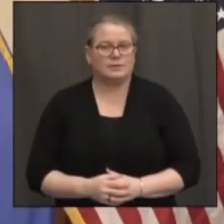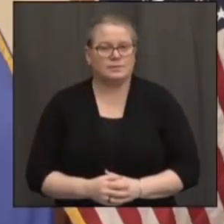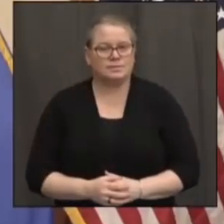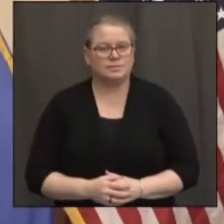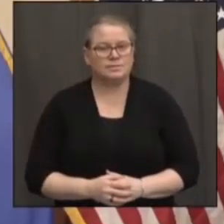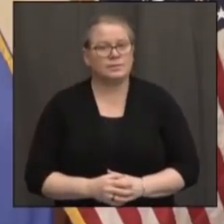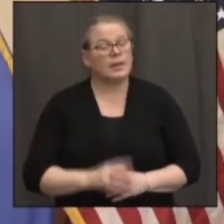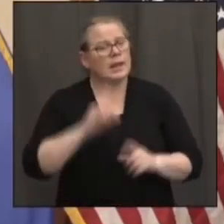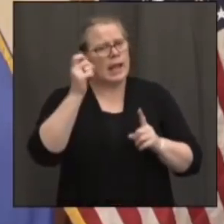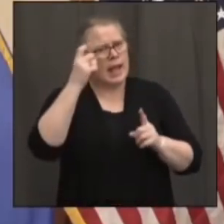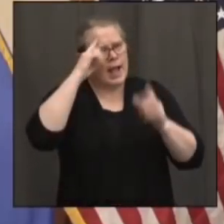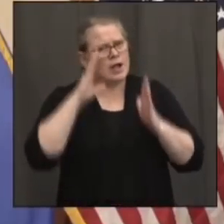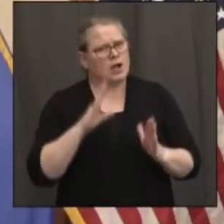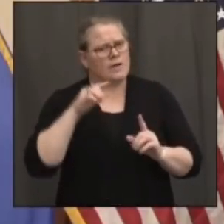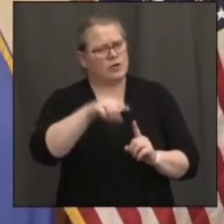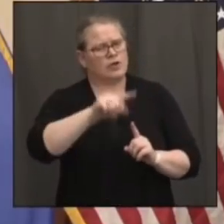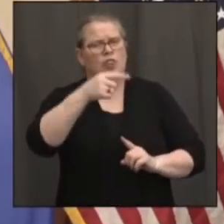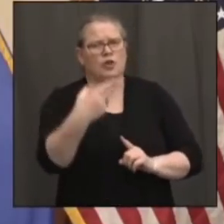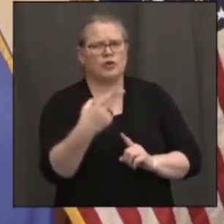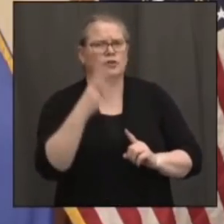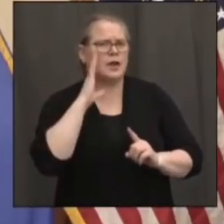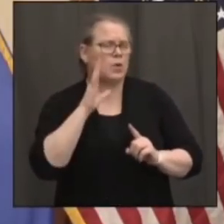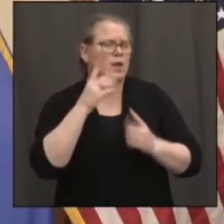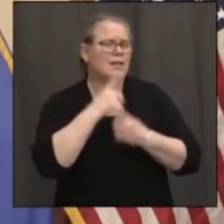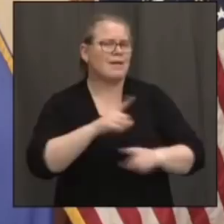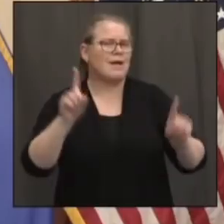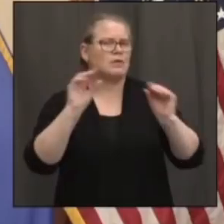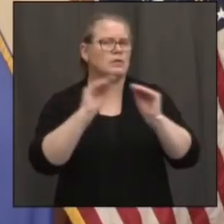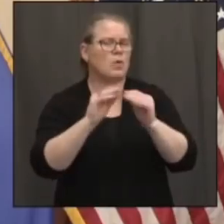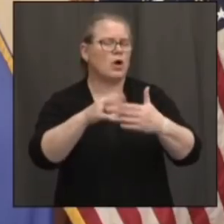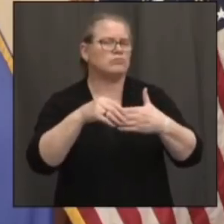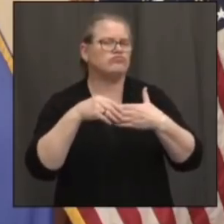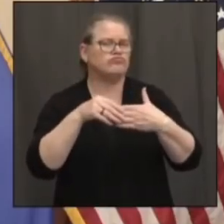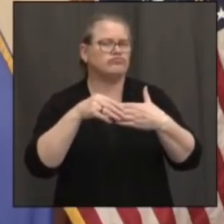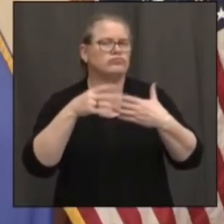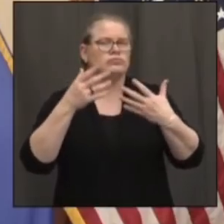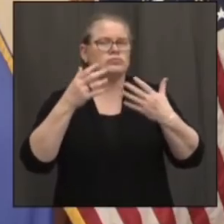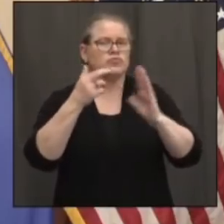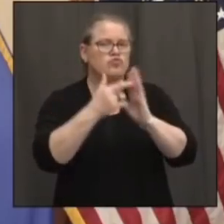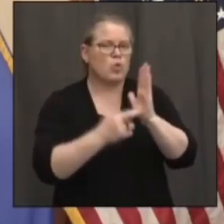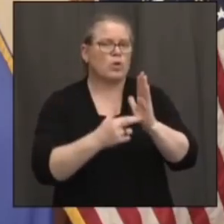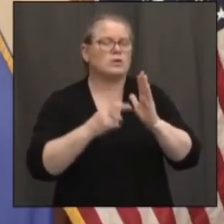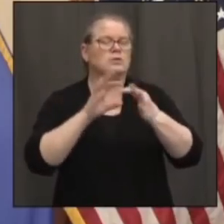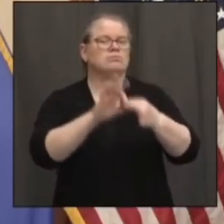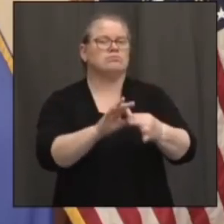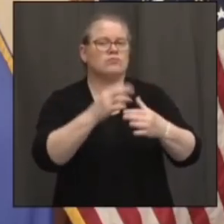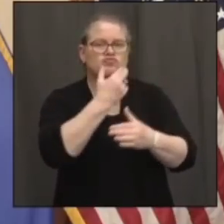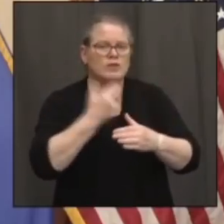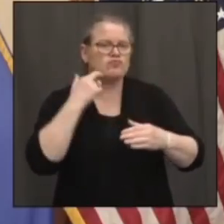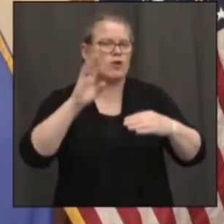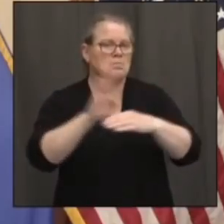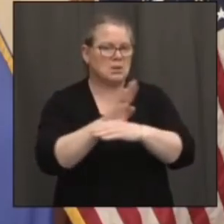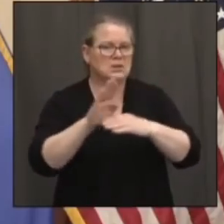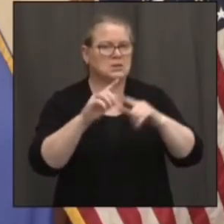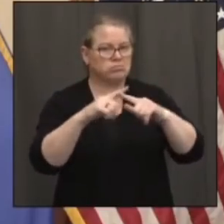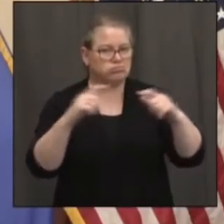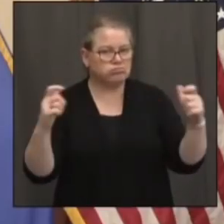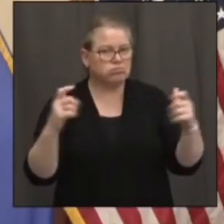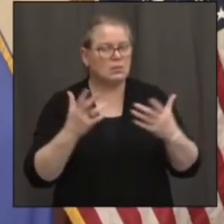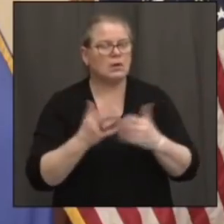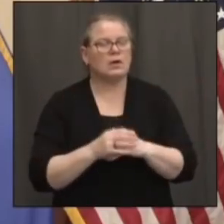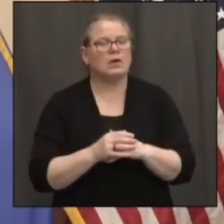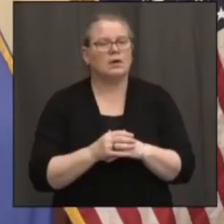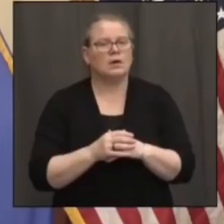announce some more loosening of the restrictions. The CDC